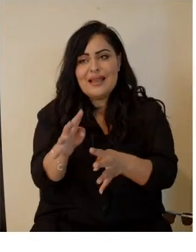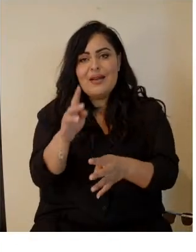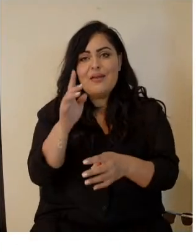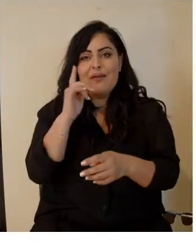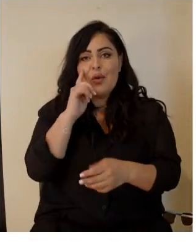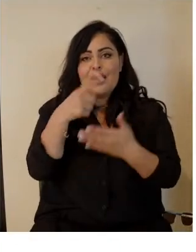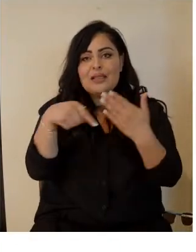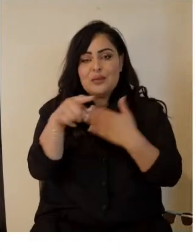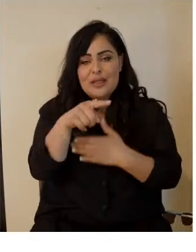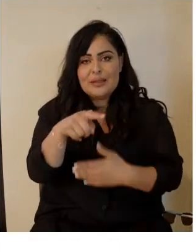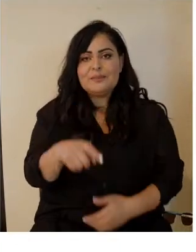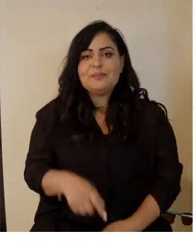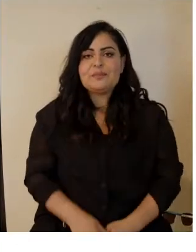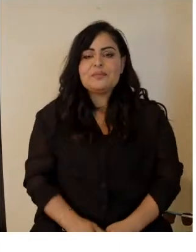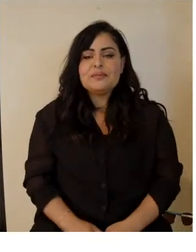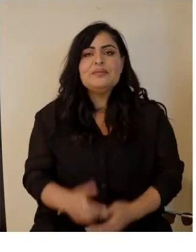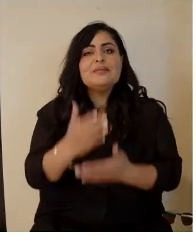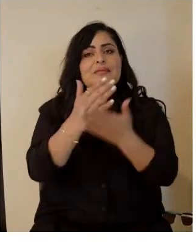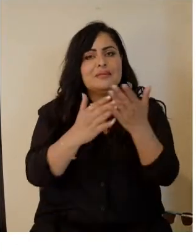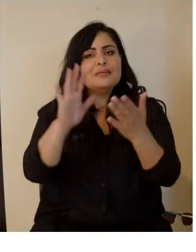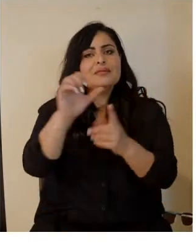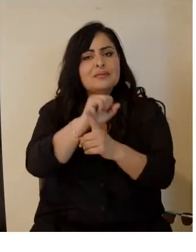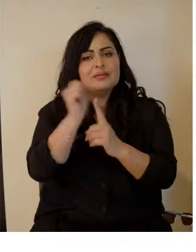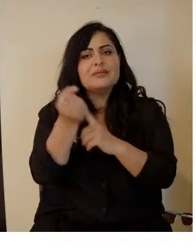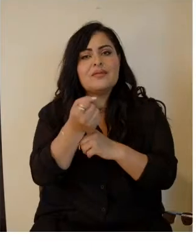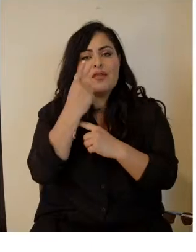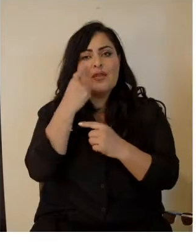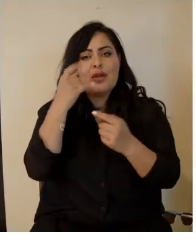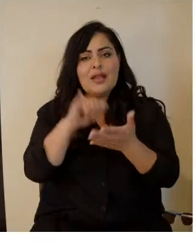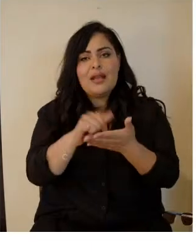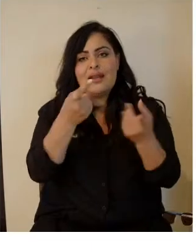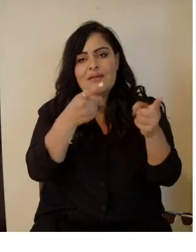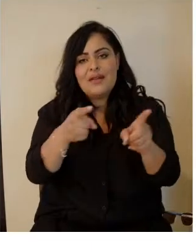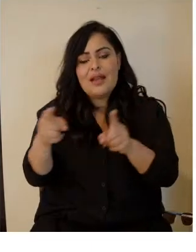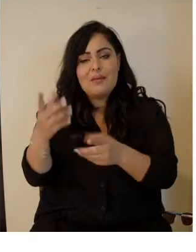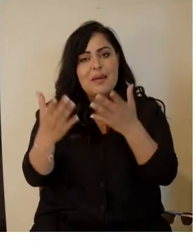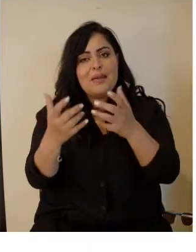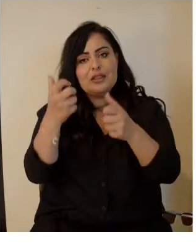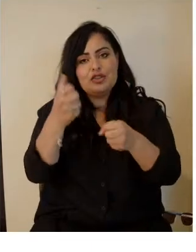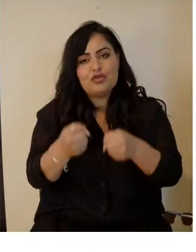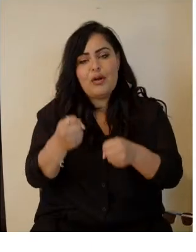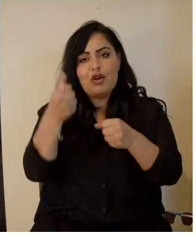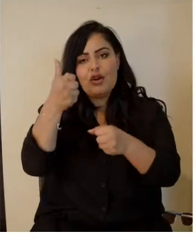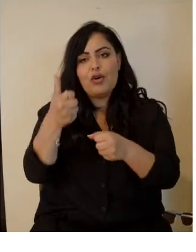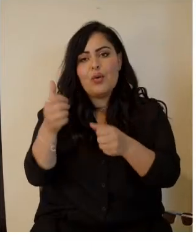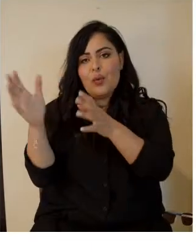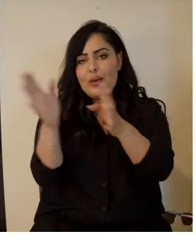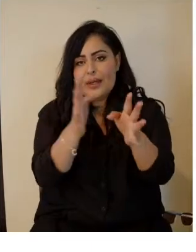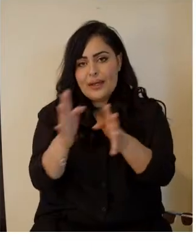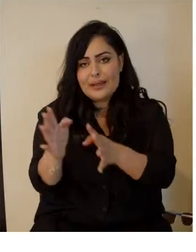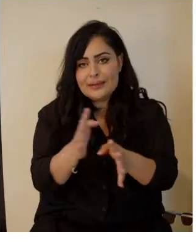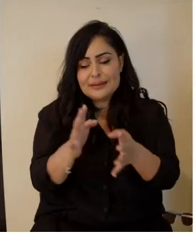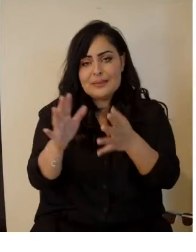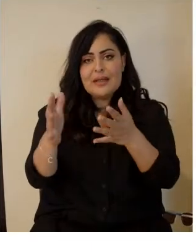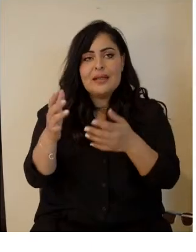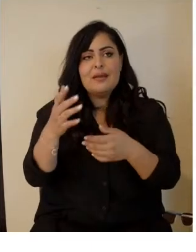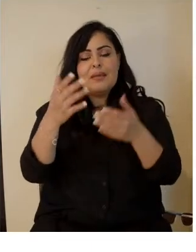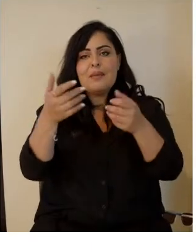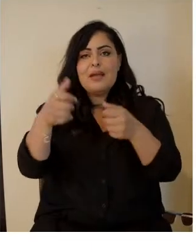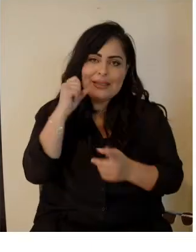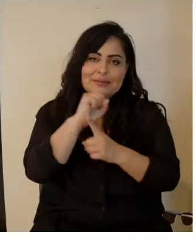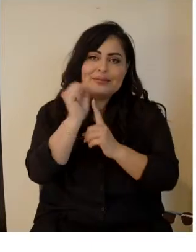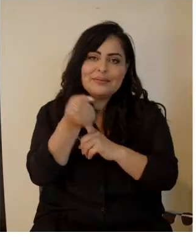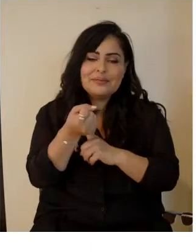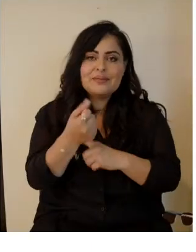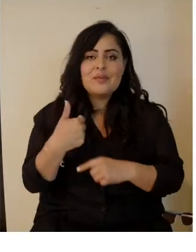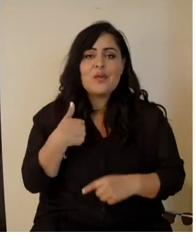stronger. So some of those conditions with that event, we could get some of those stronger winds mixing back down. Some of the higher end scenarios show